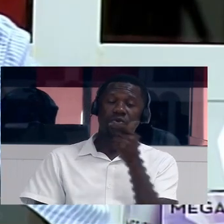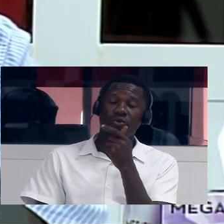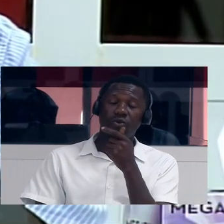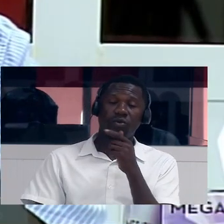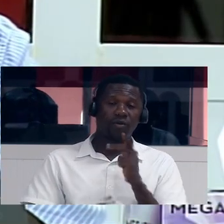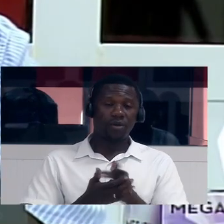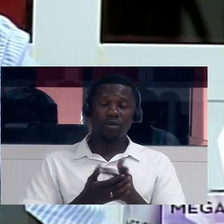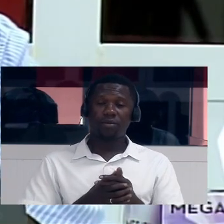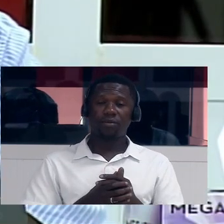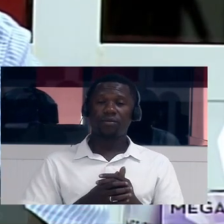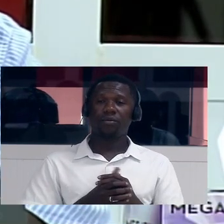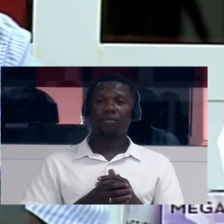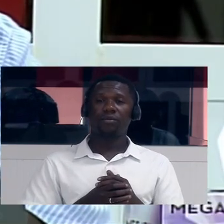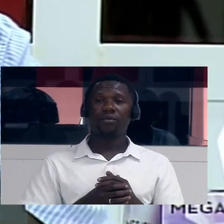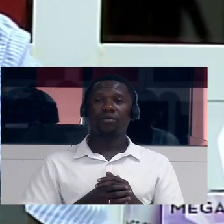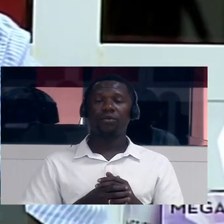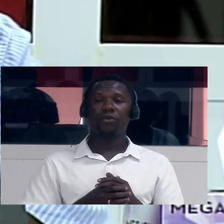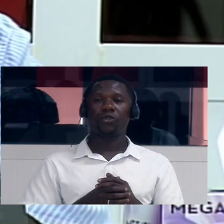I cannot speak for him, but...